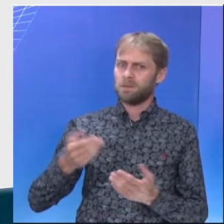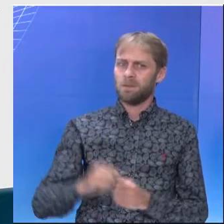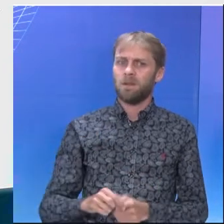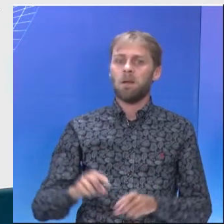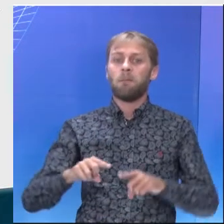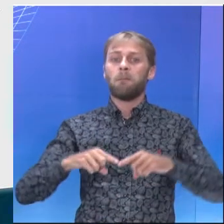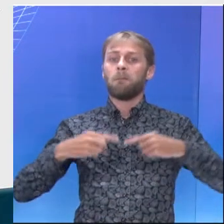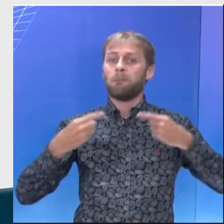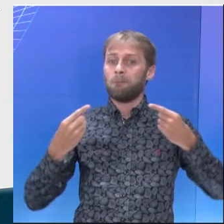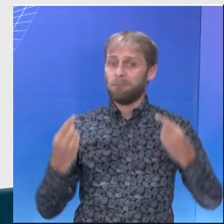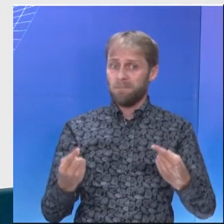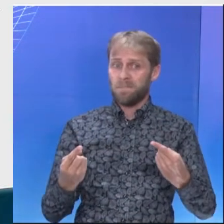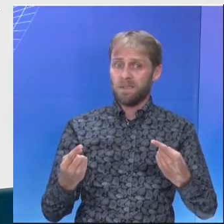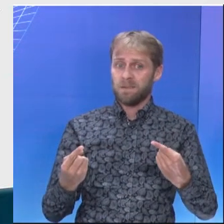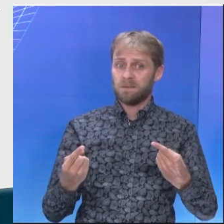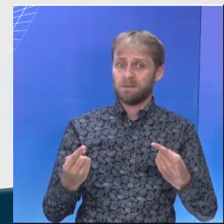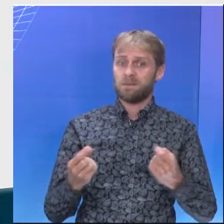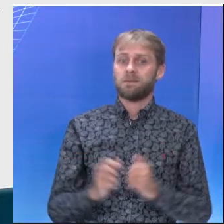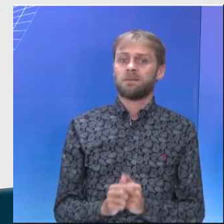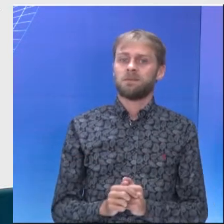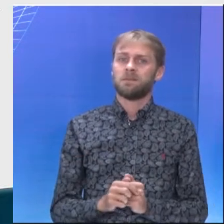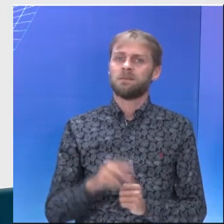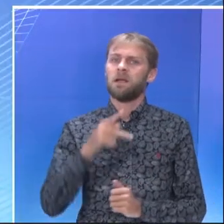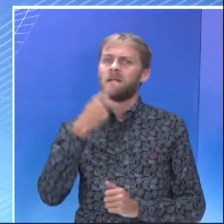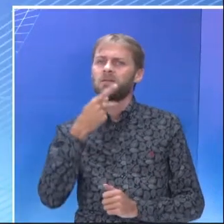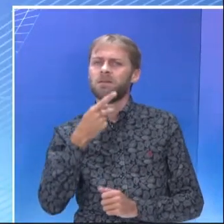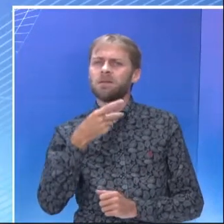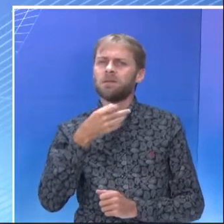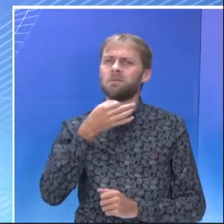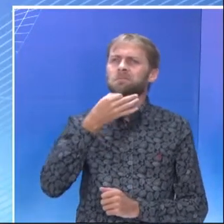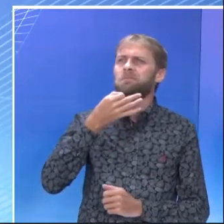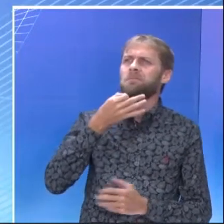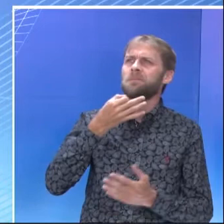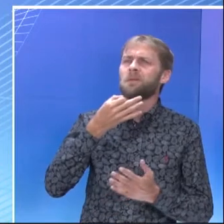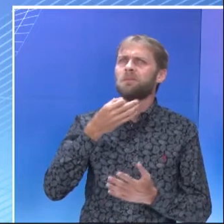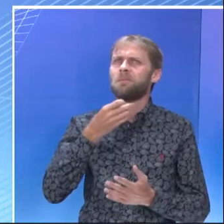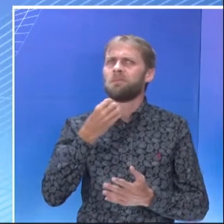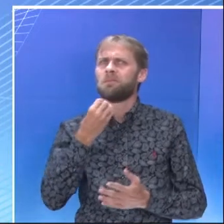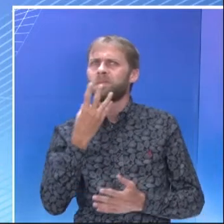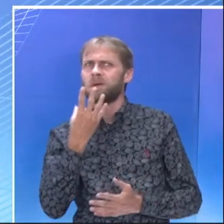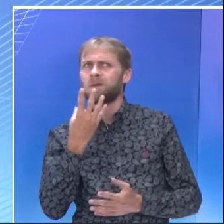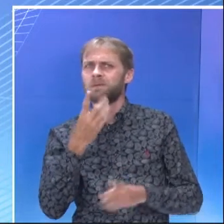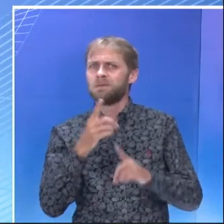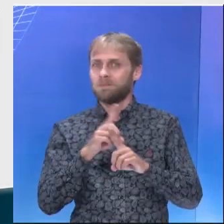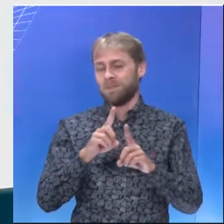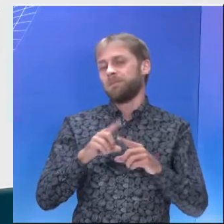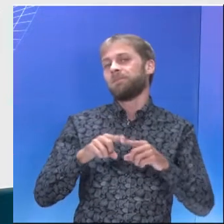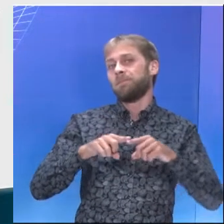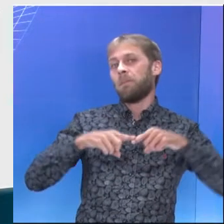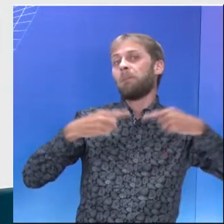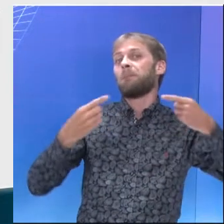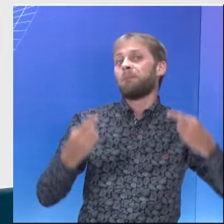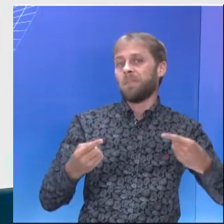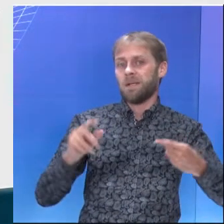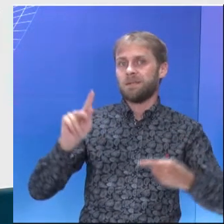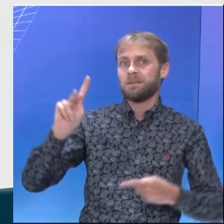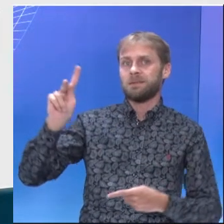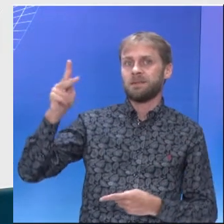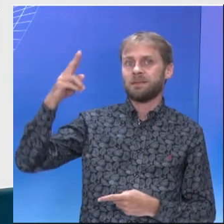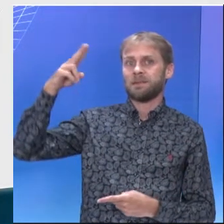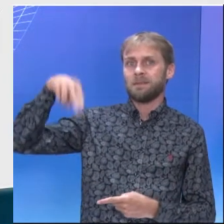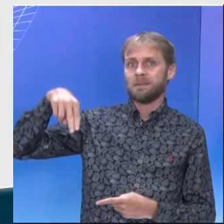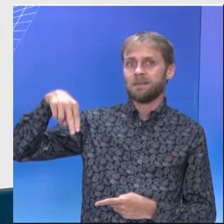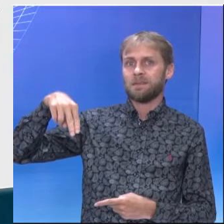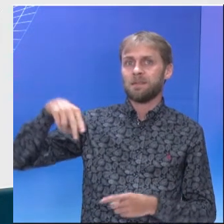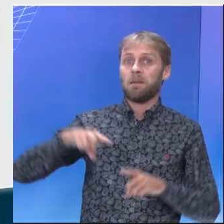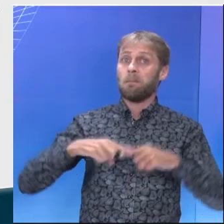but aí, gente. Ela tá ali meio que satirizando, né, falando de forma positiva. Olha o but. Khan Academy does it better.